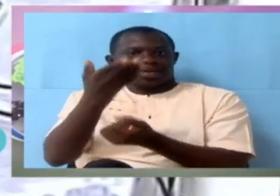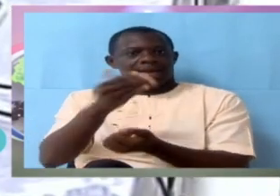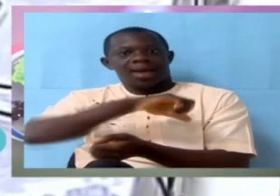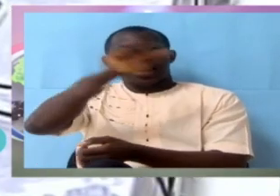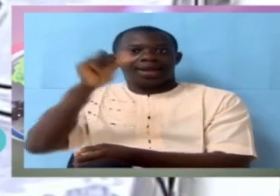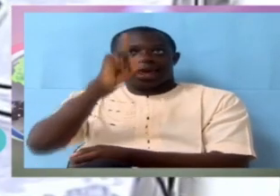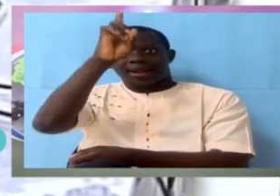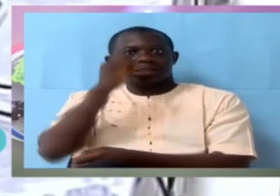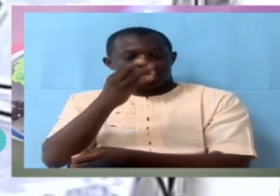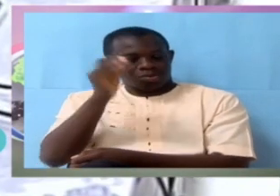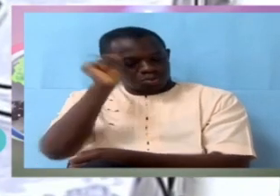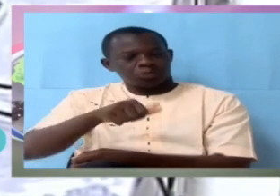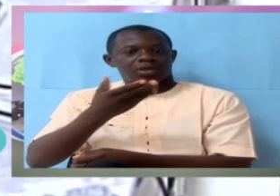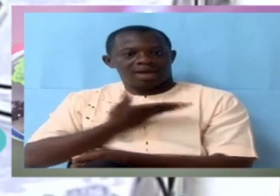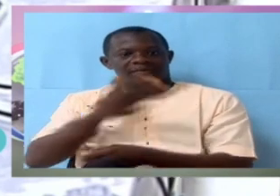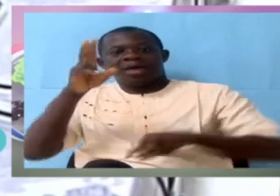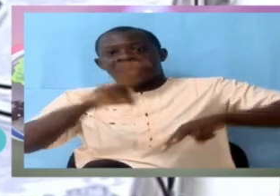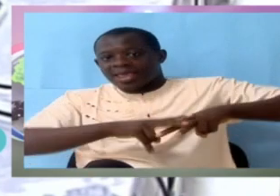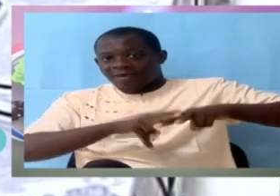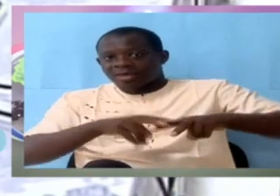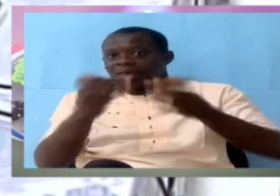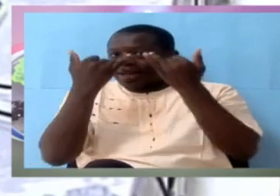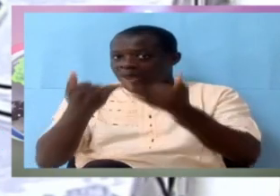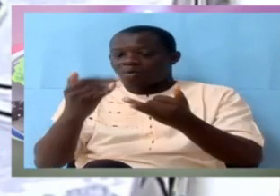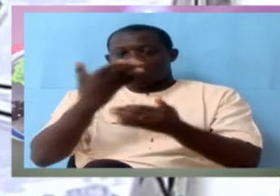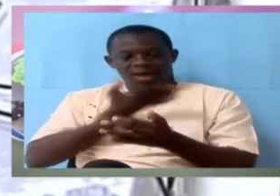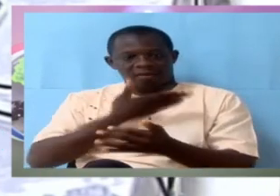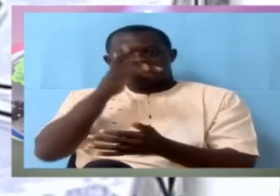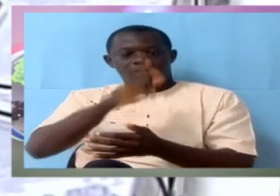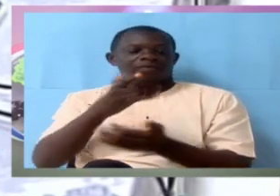that we should get it. After we got it,